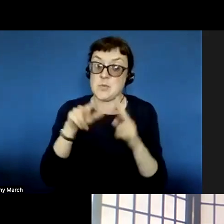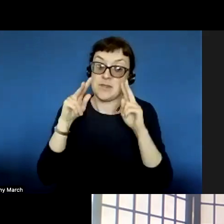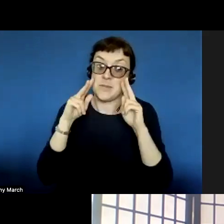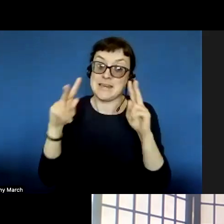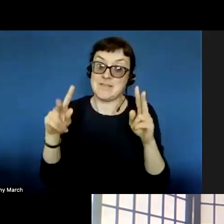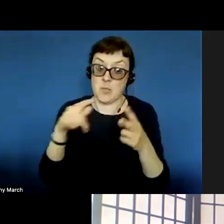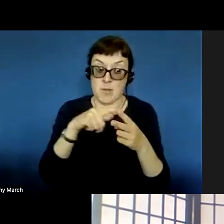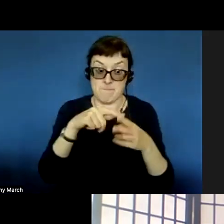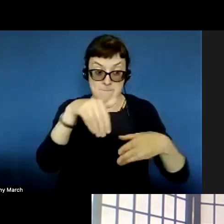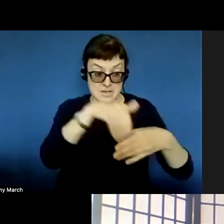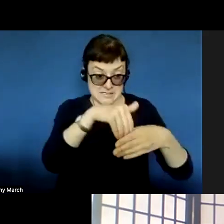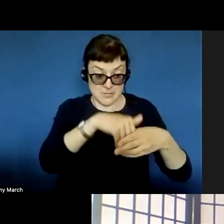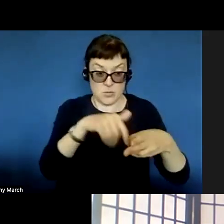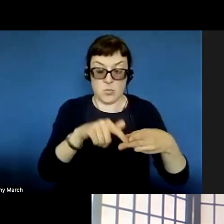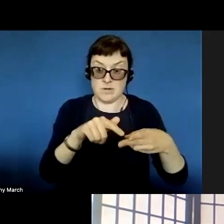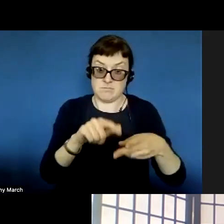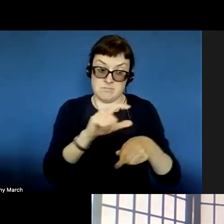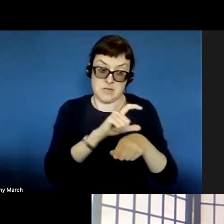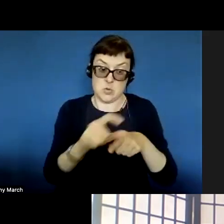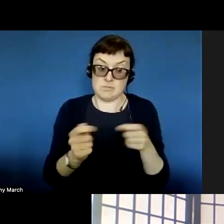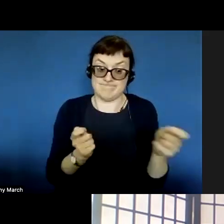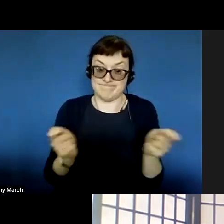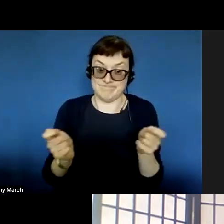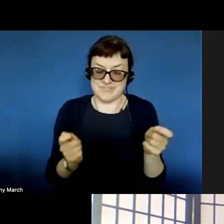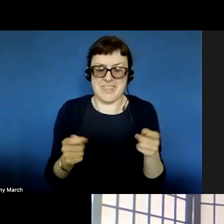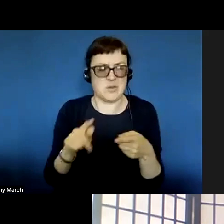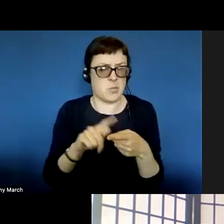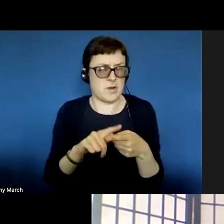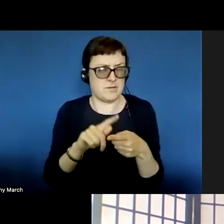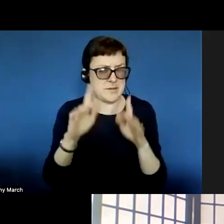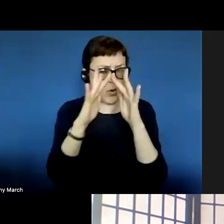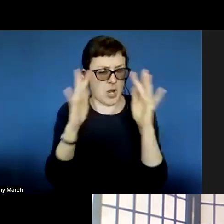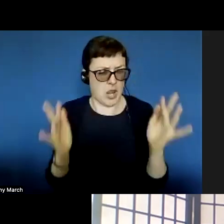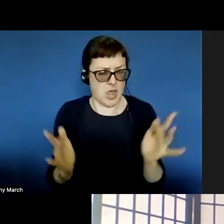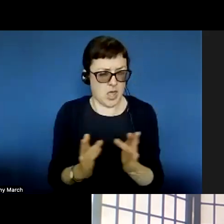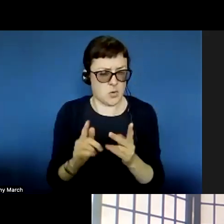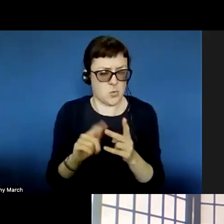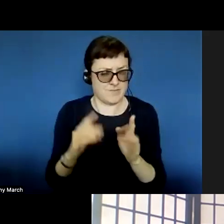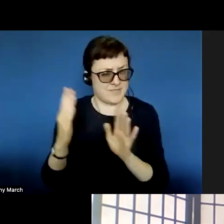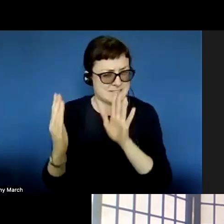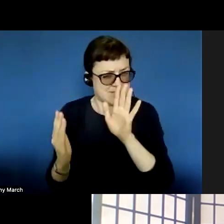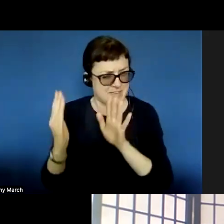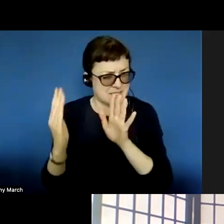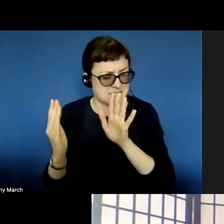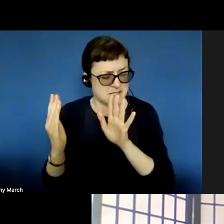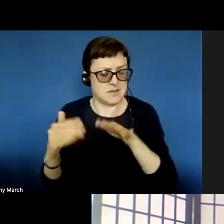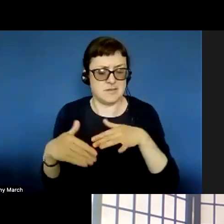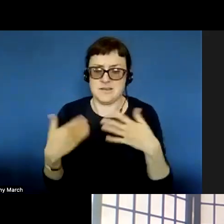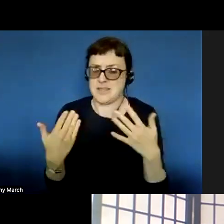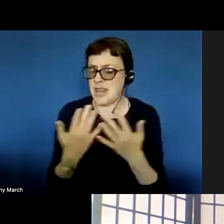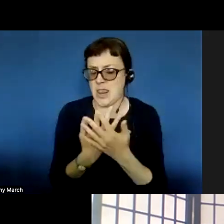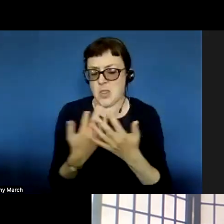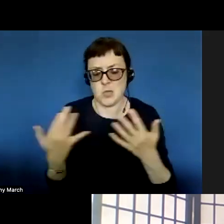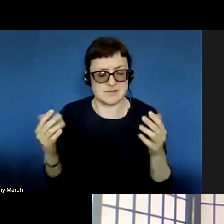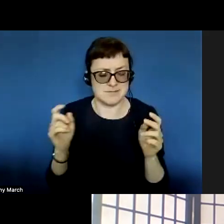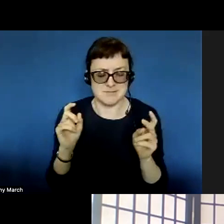And also, I think like one of the groups was online, one of the groups was in person. There was lots of different